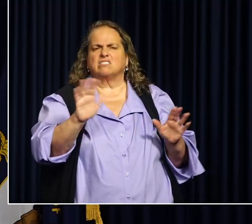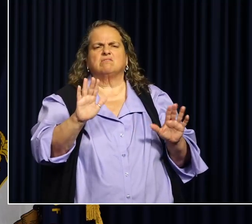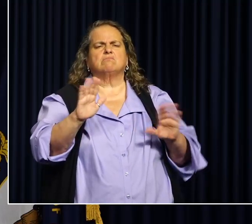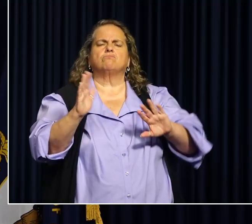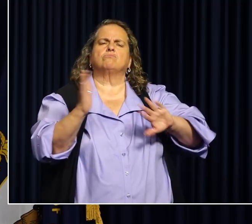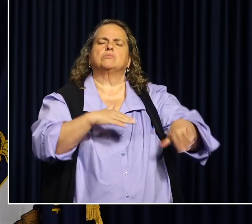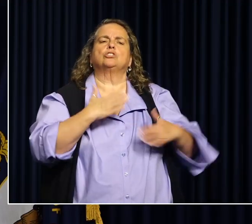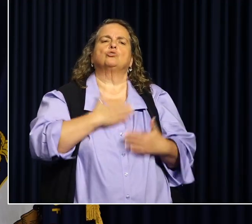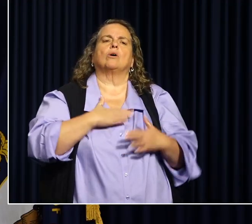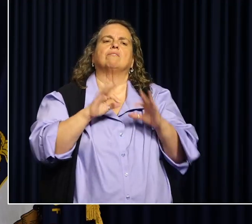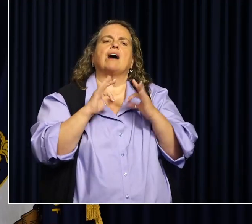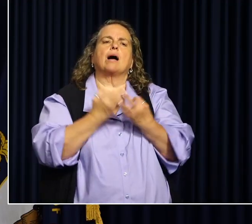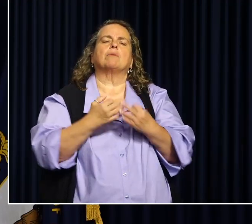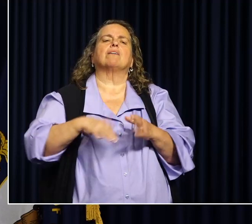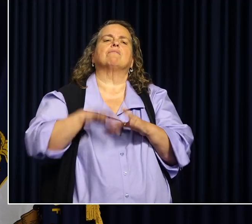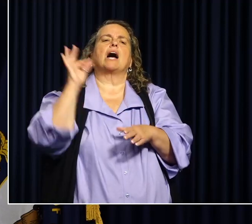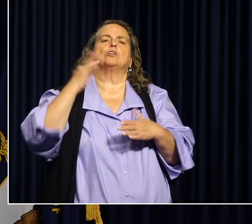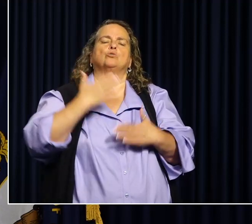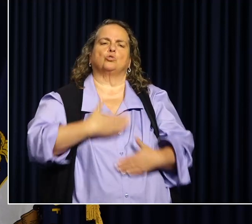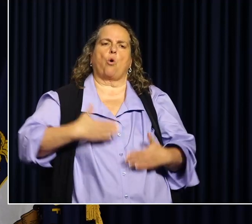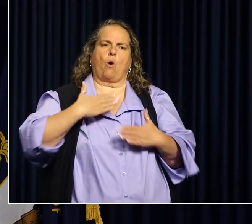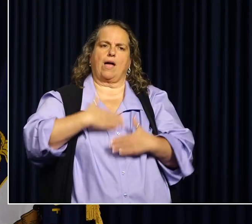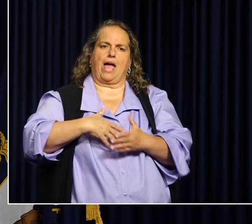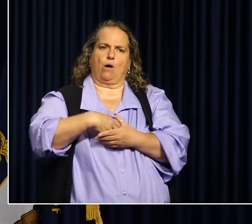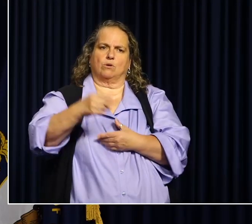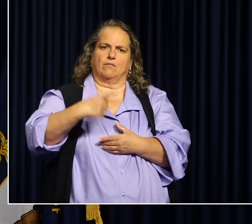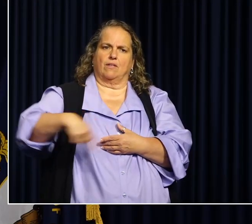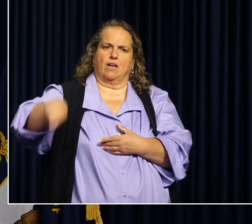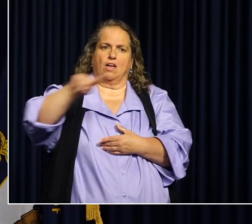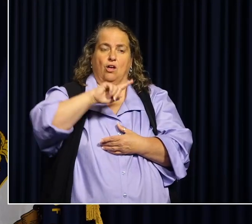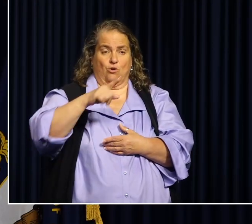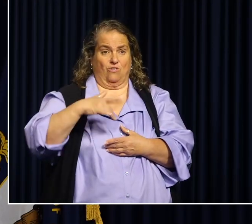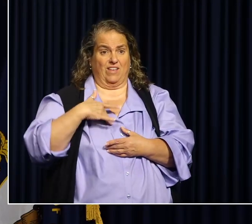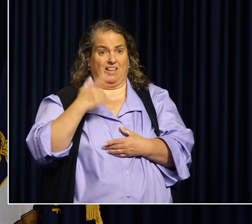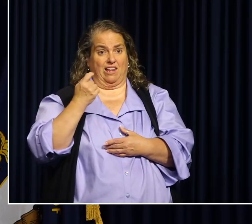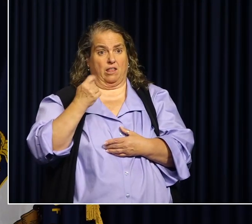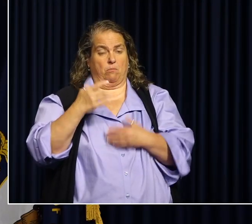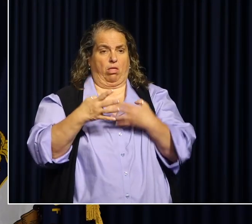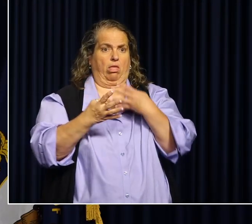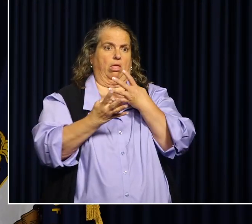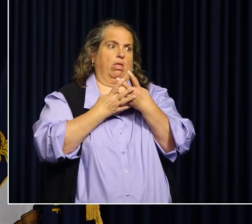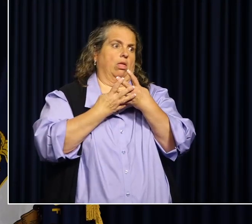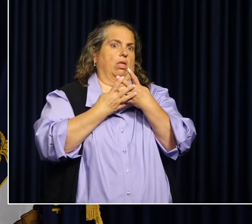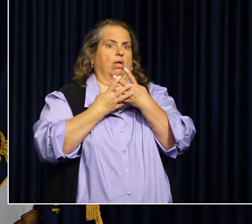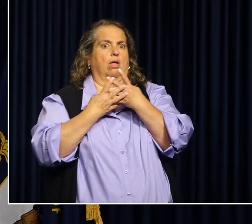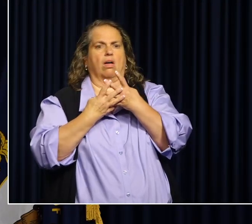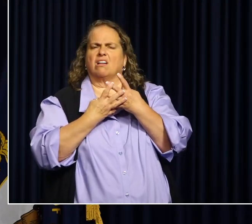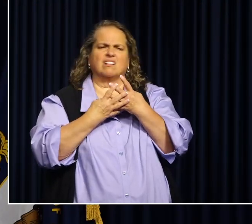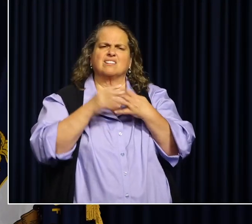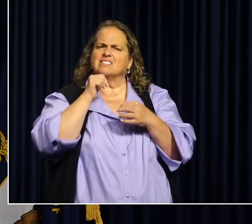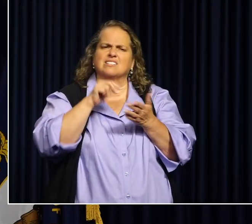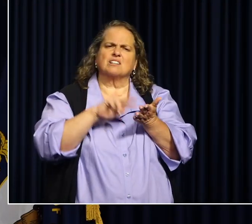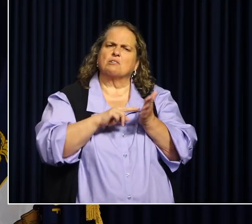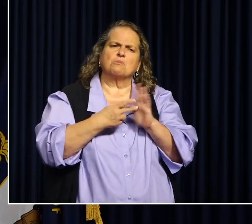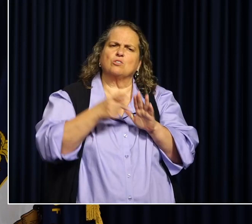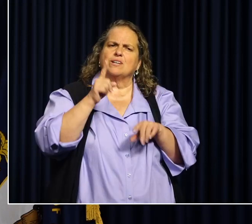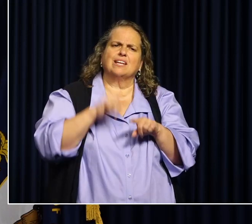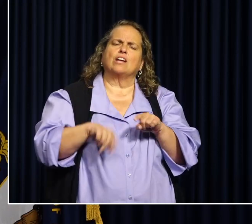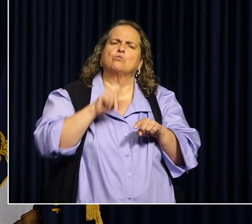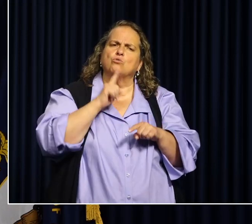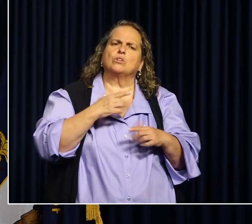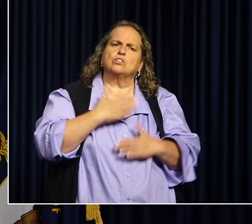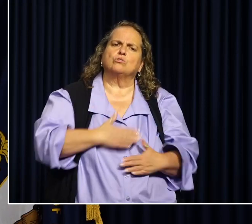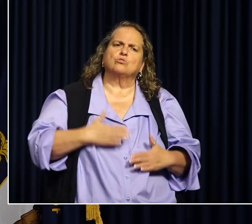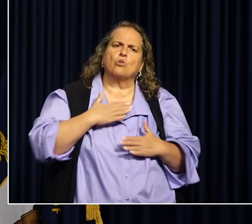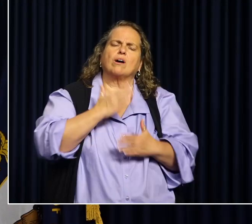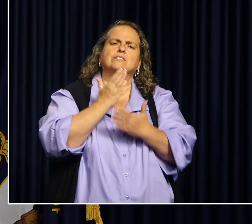your family. Find some joy out there. Just because we feel a little cooped up doesn't mean that we can't truly enjoy